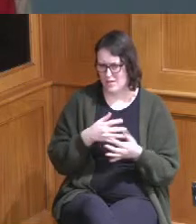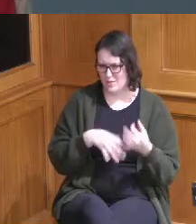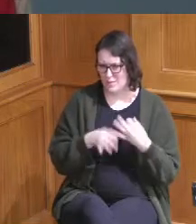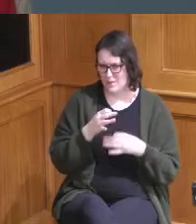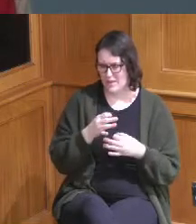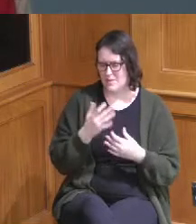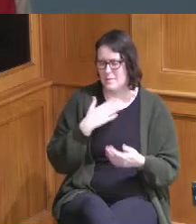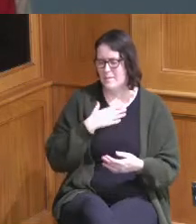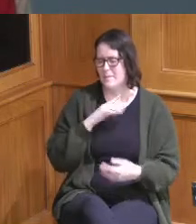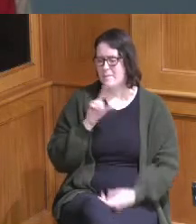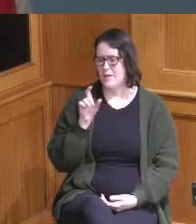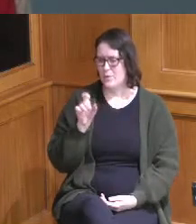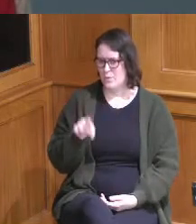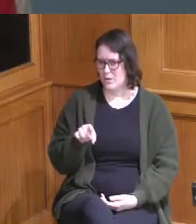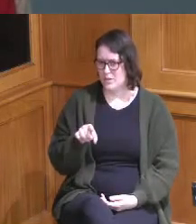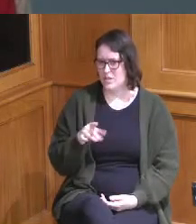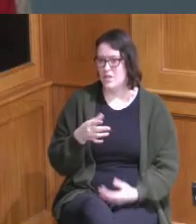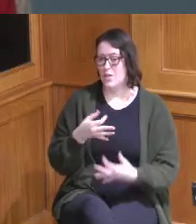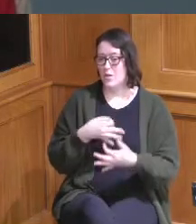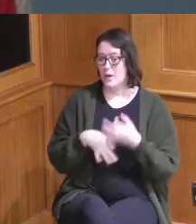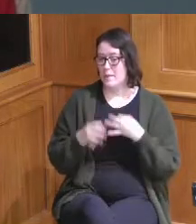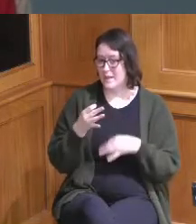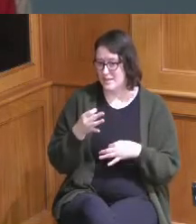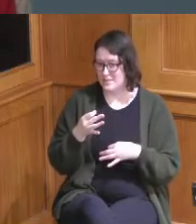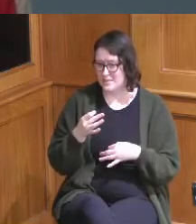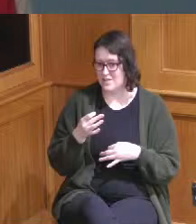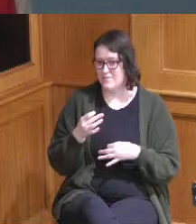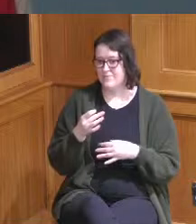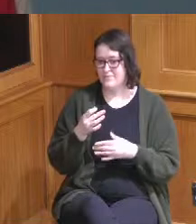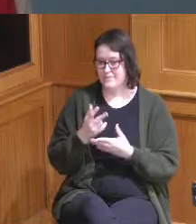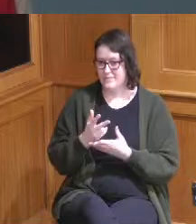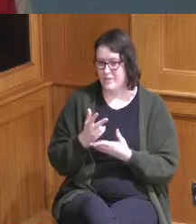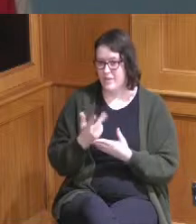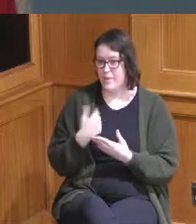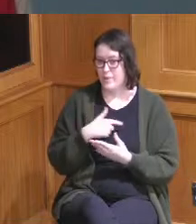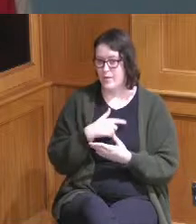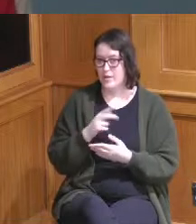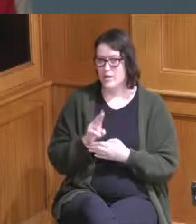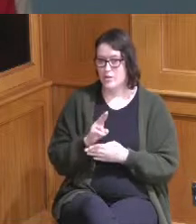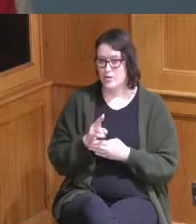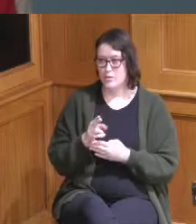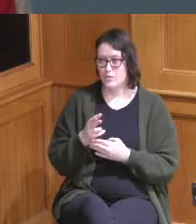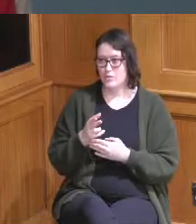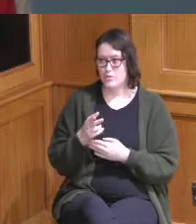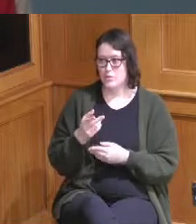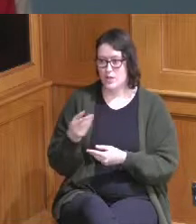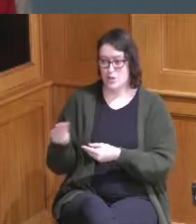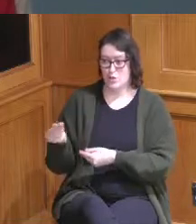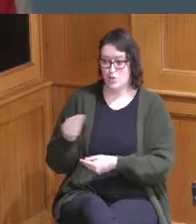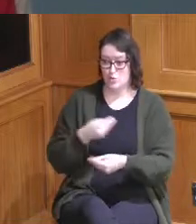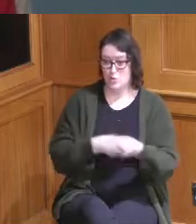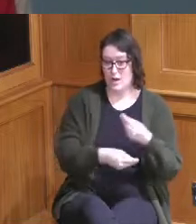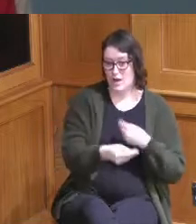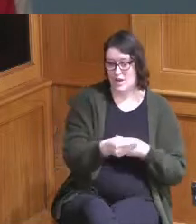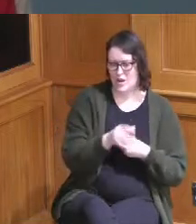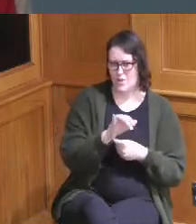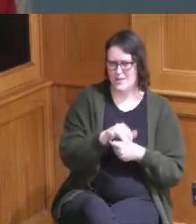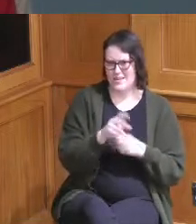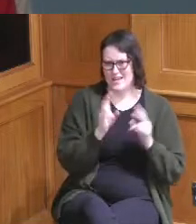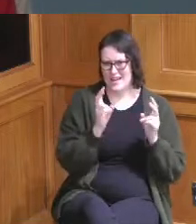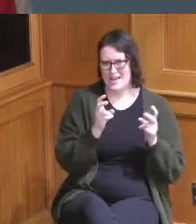my question is, the replacing the vehicle that we used to trade in, was the